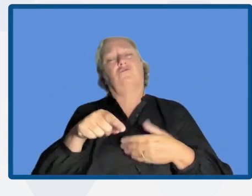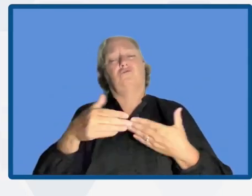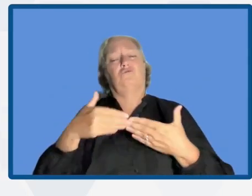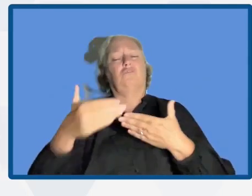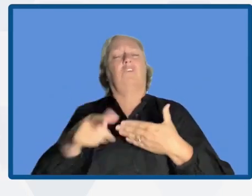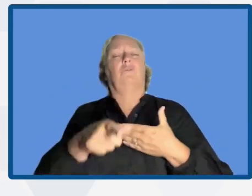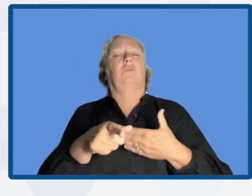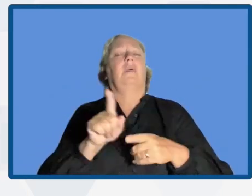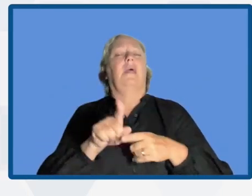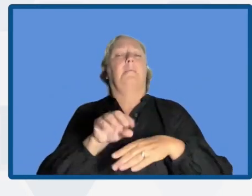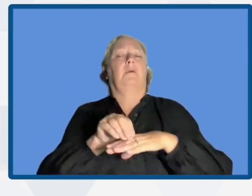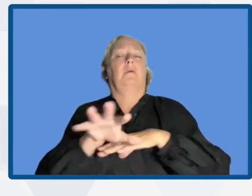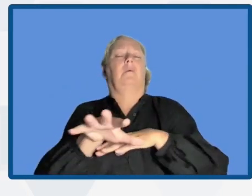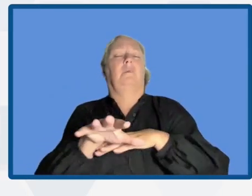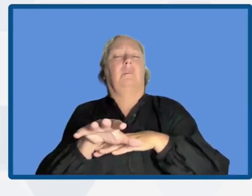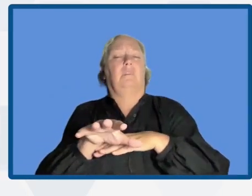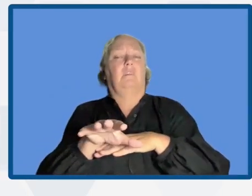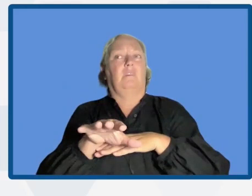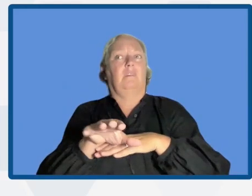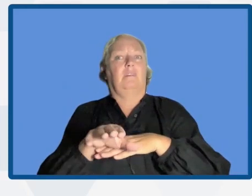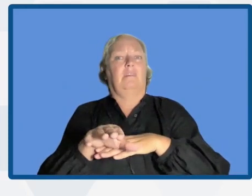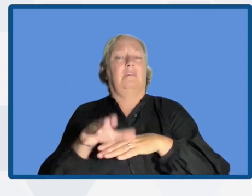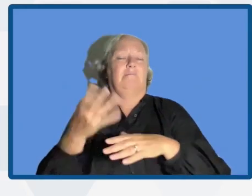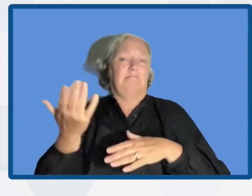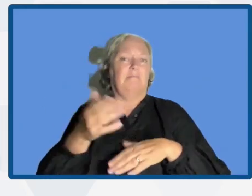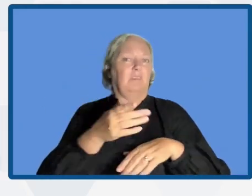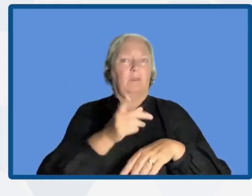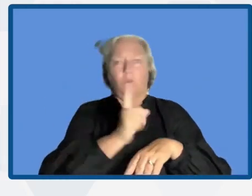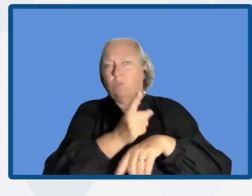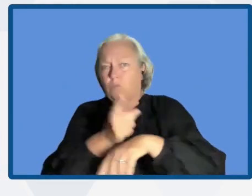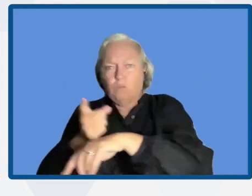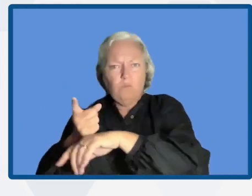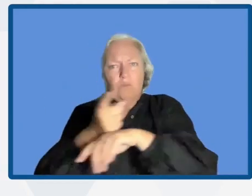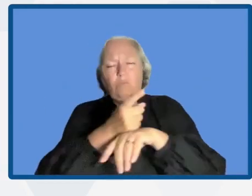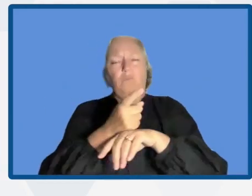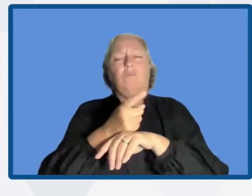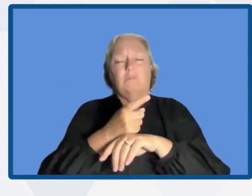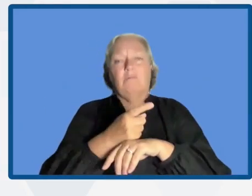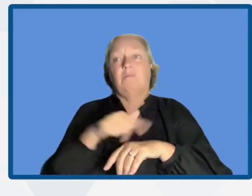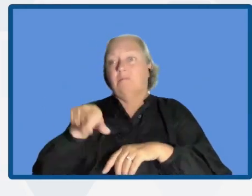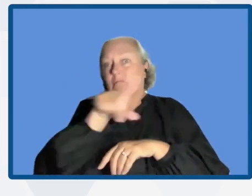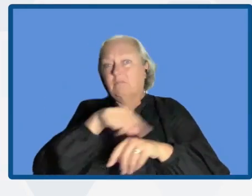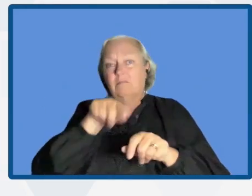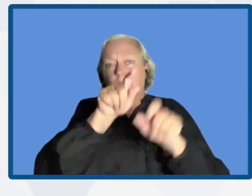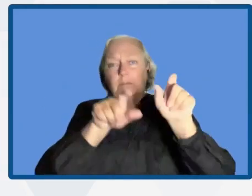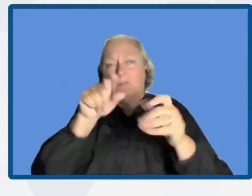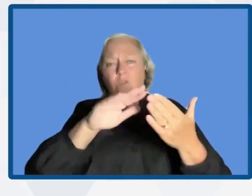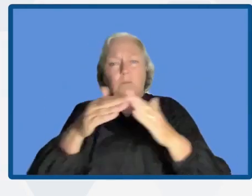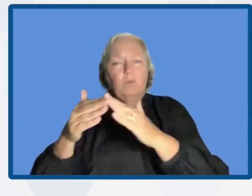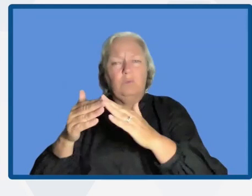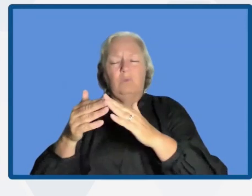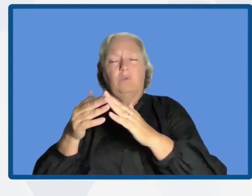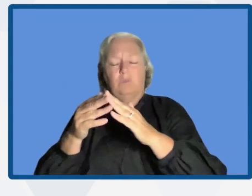The procedure that should allow us to warn the population about the